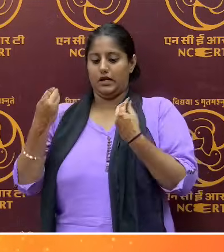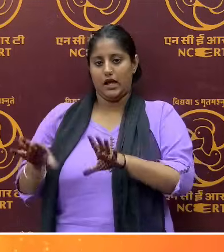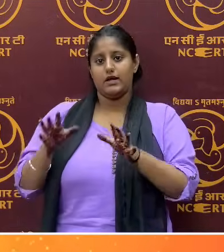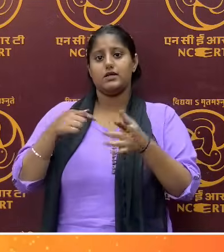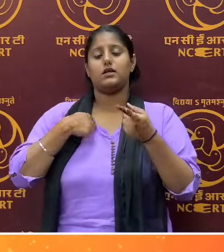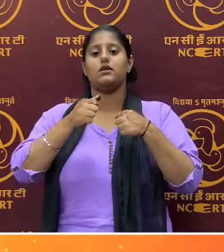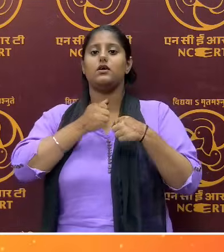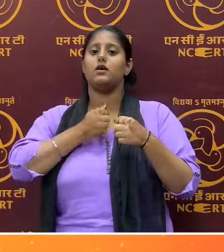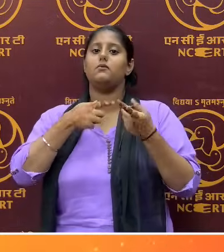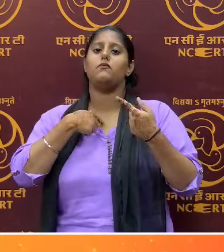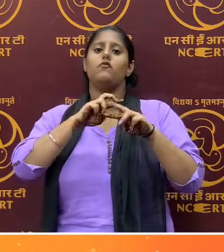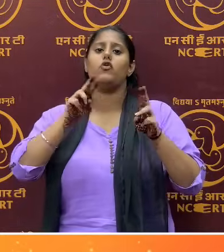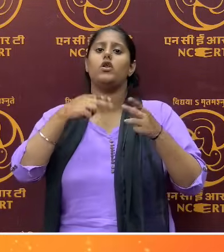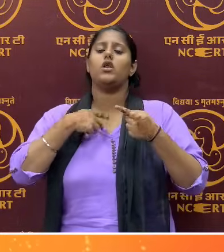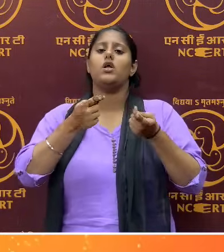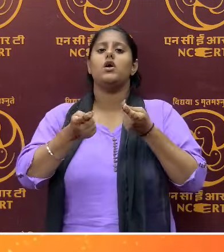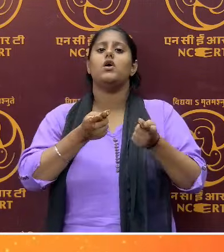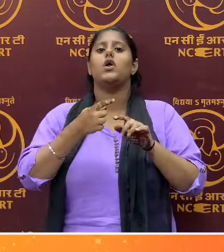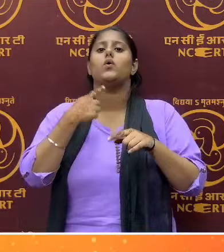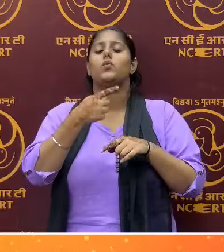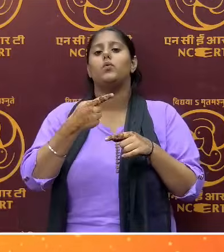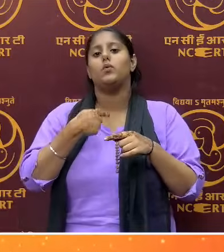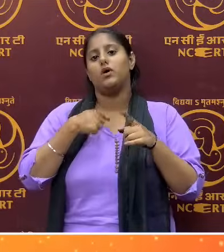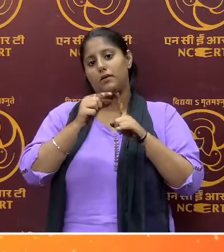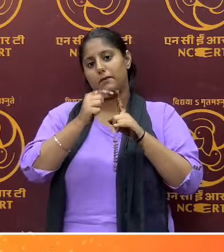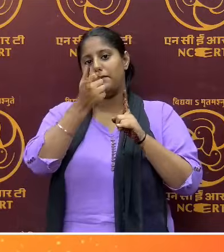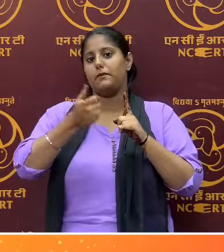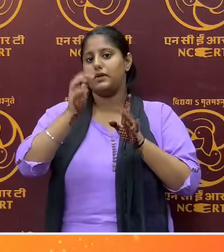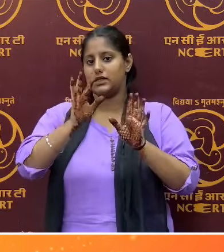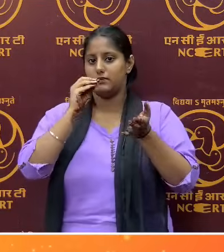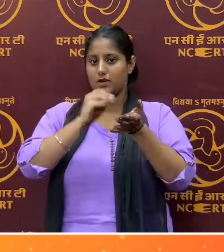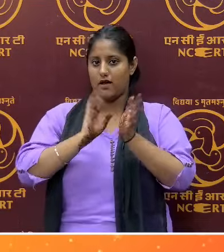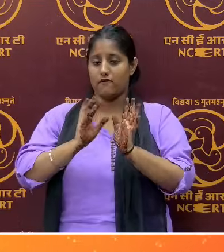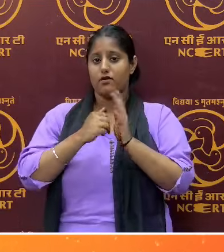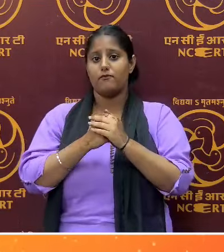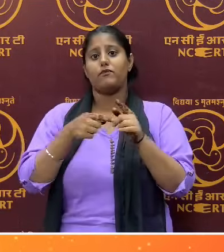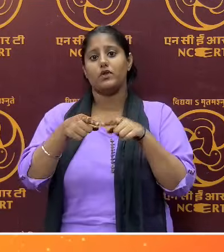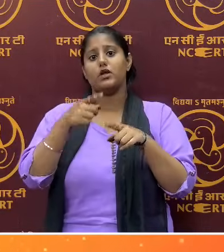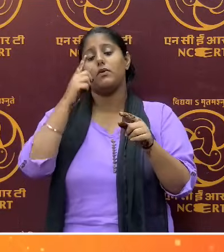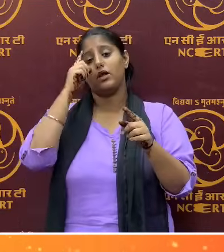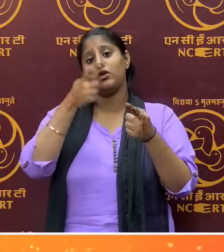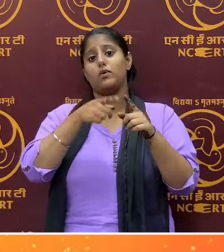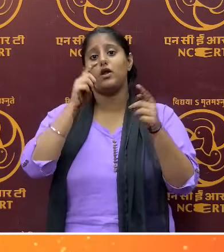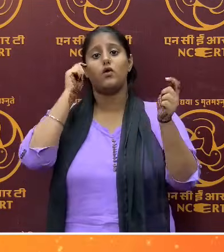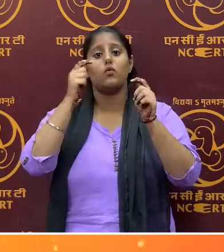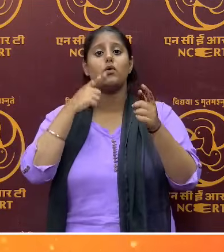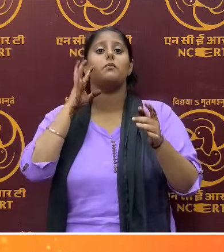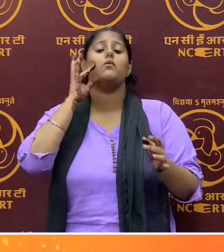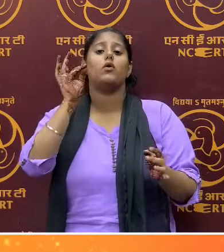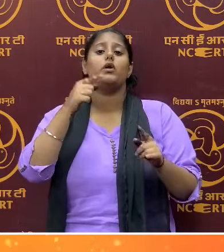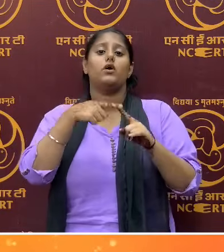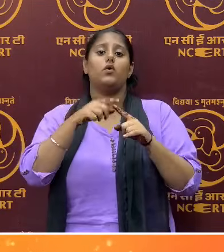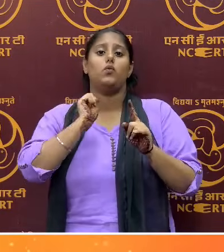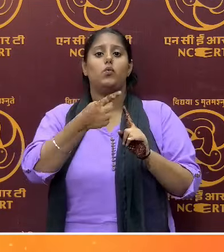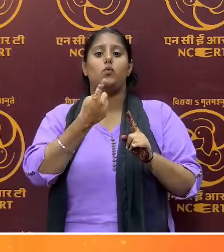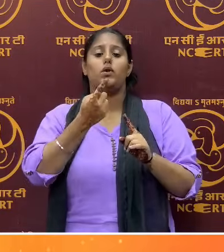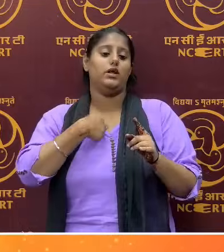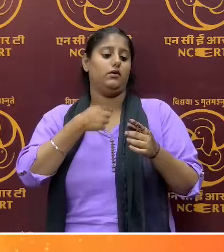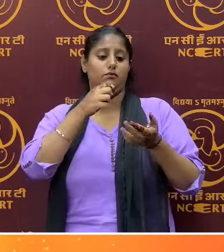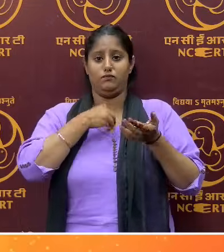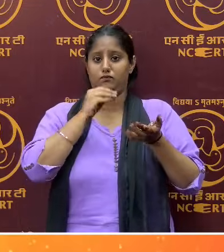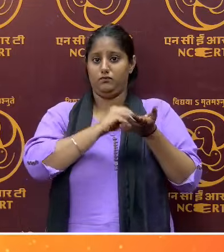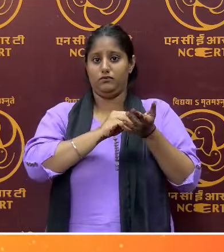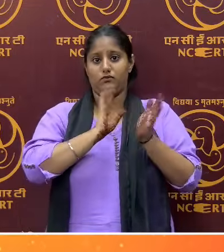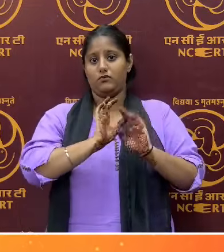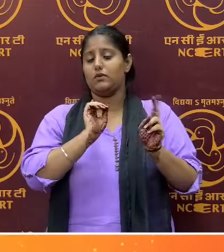total control for the principal is here given to you. So your role is very important. Not only that, dashboard is available to you. So being a